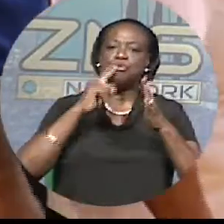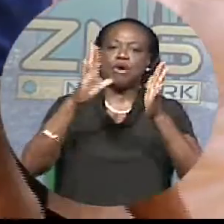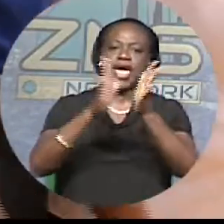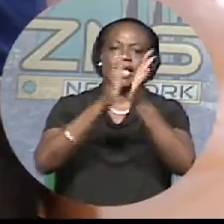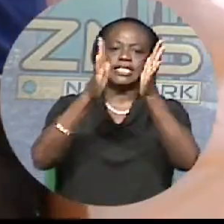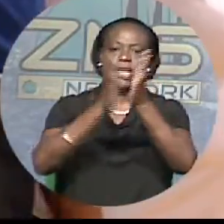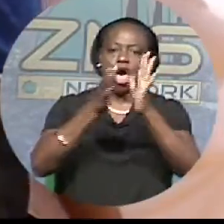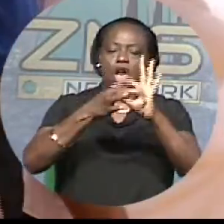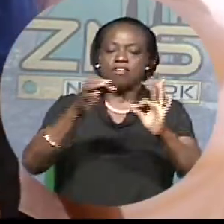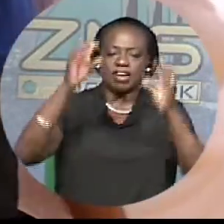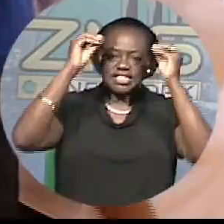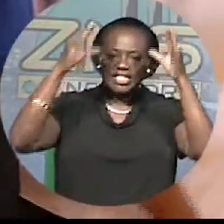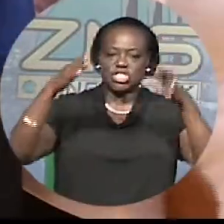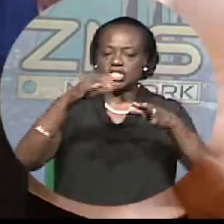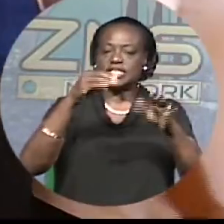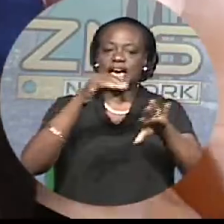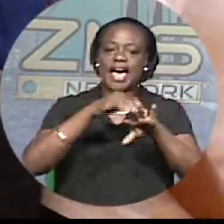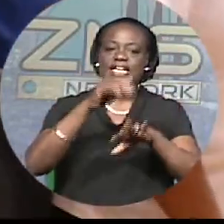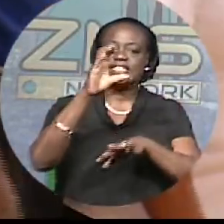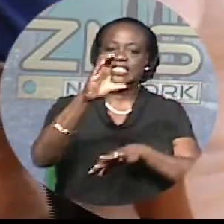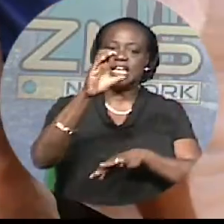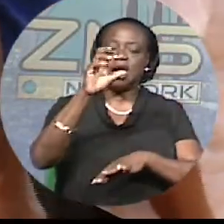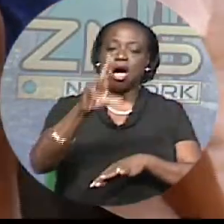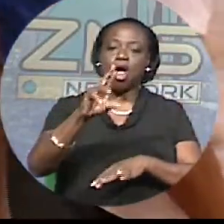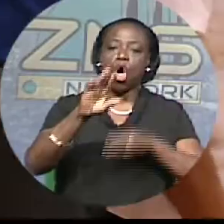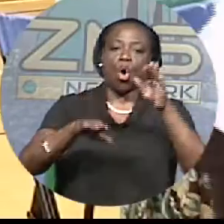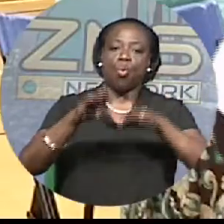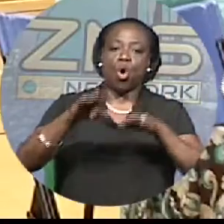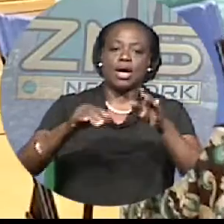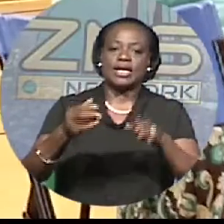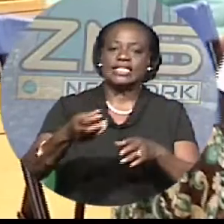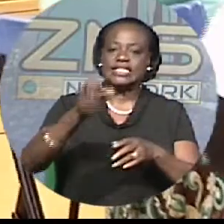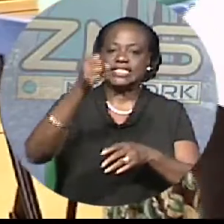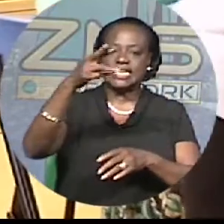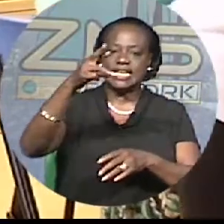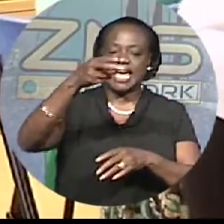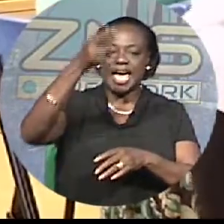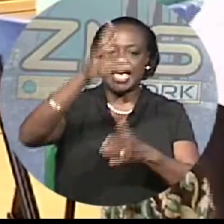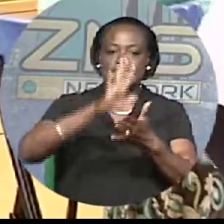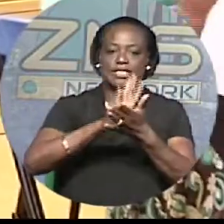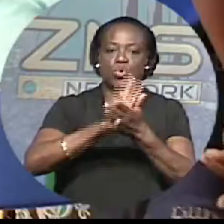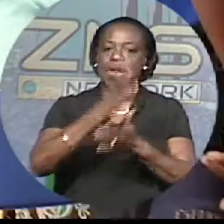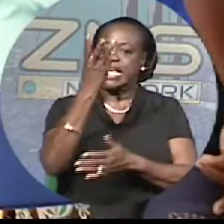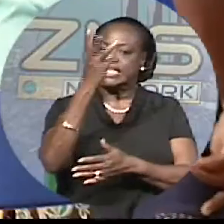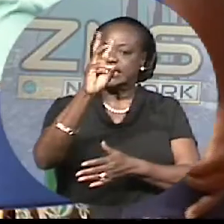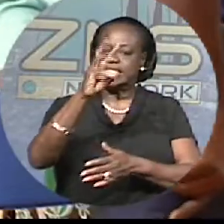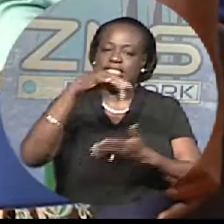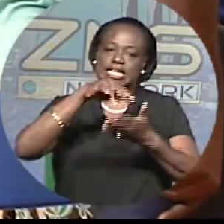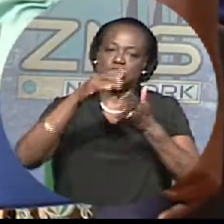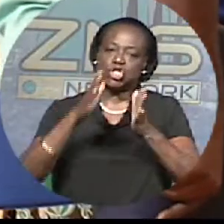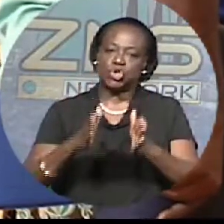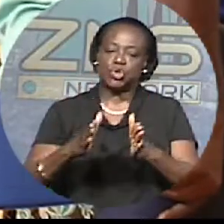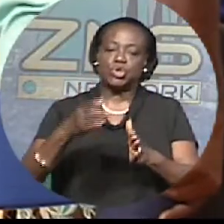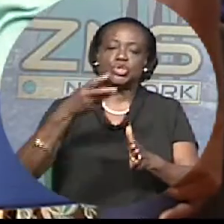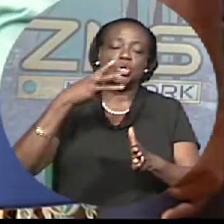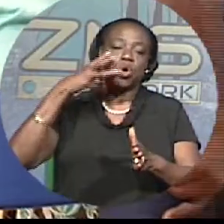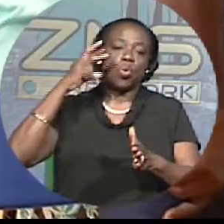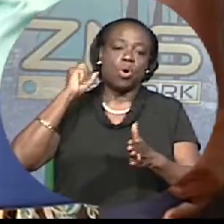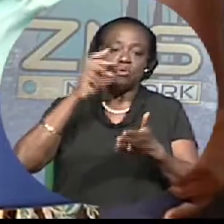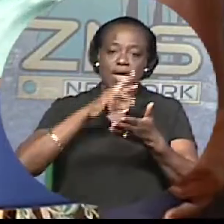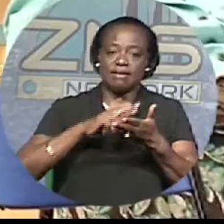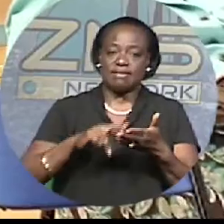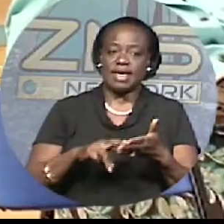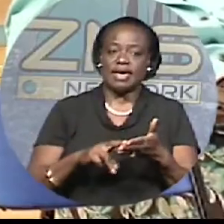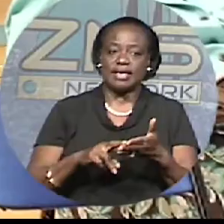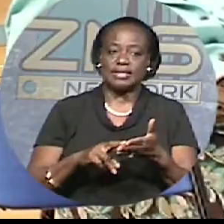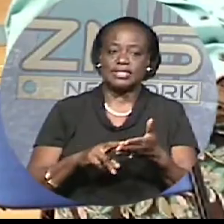their commitment to producing excellent students. A total of 16 students were recognized for achieving the highest results at their individual